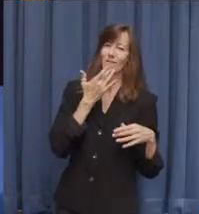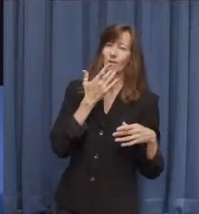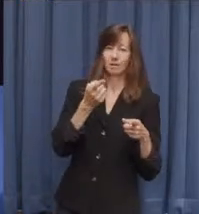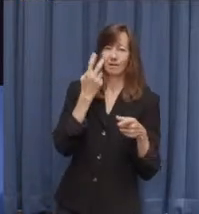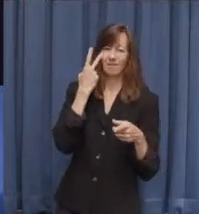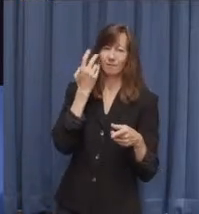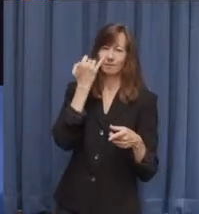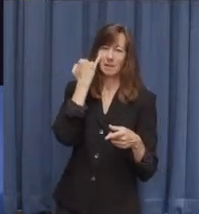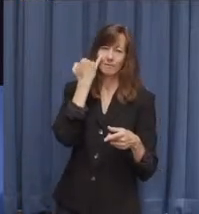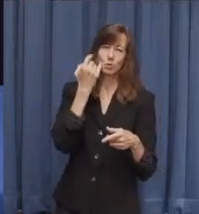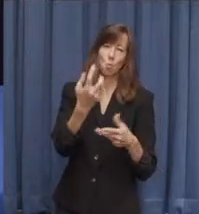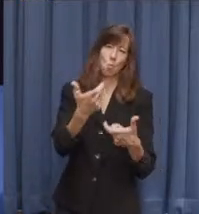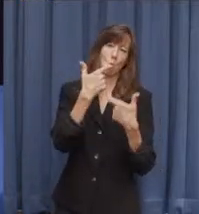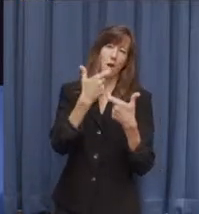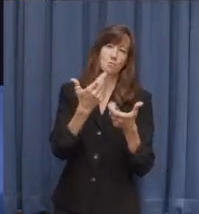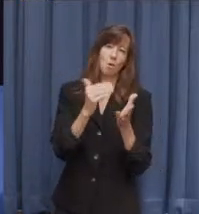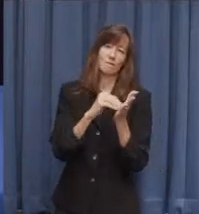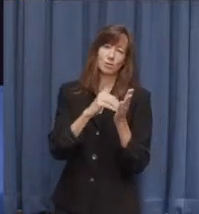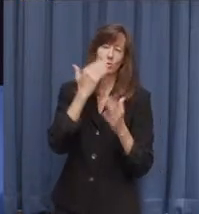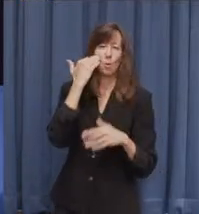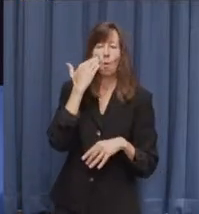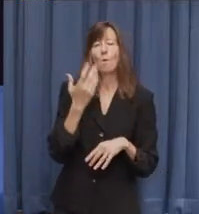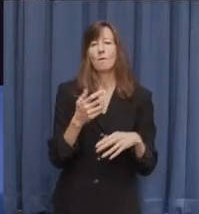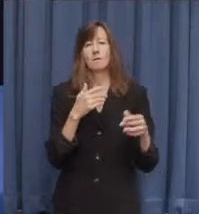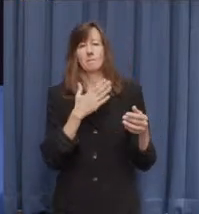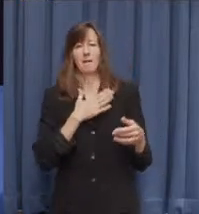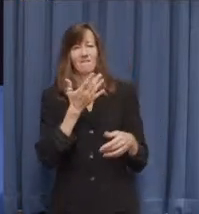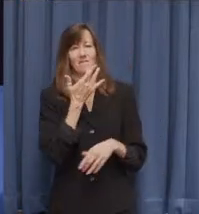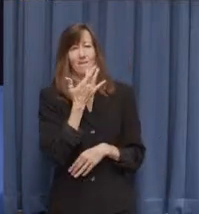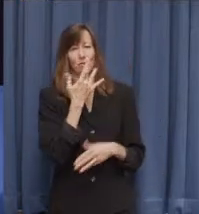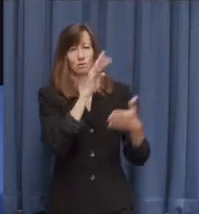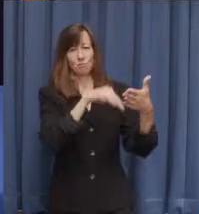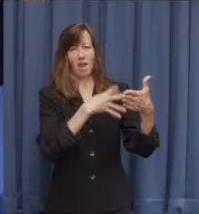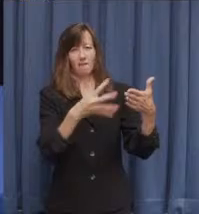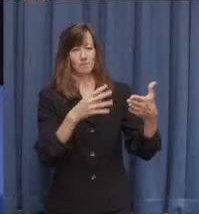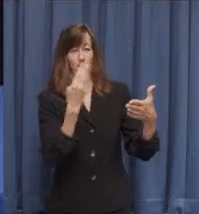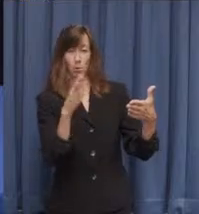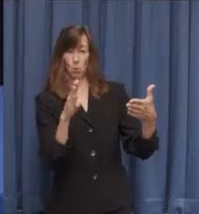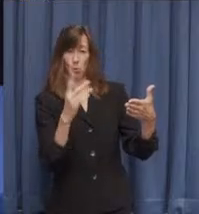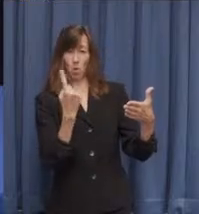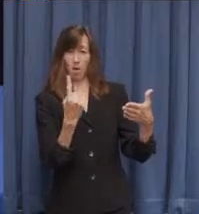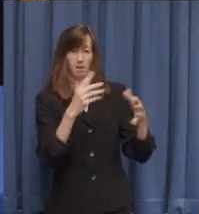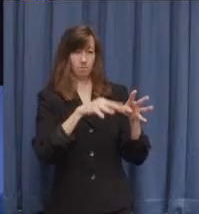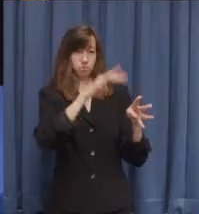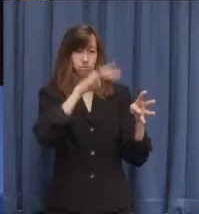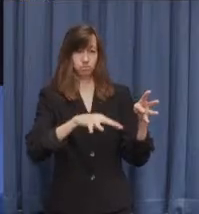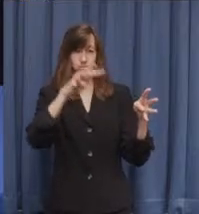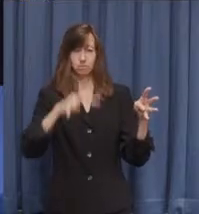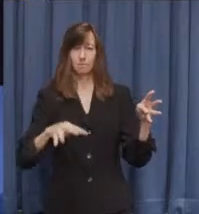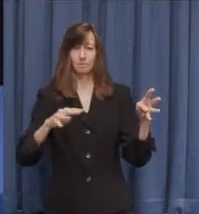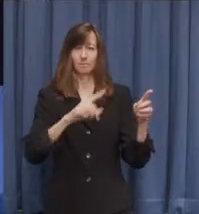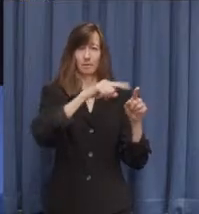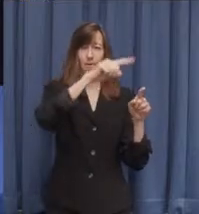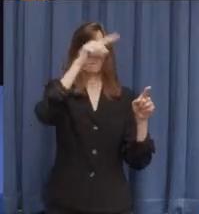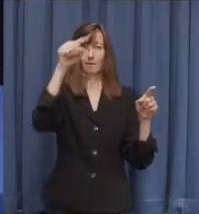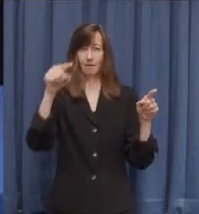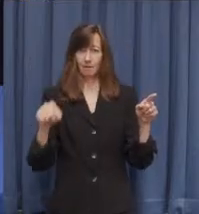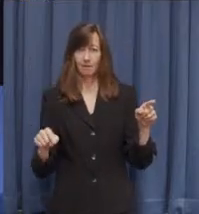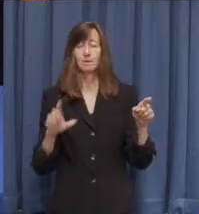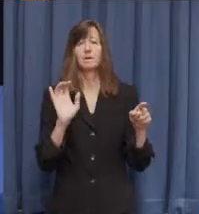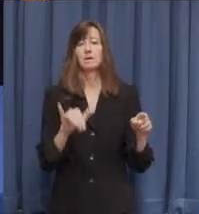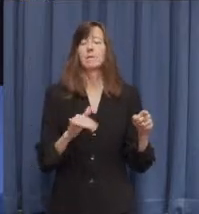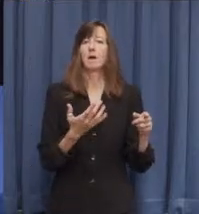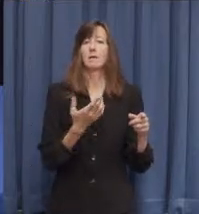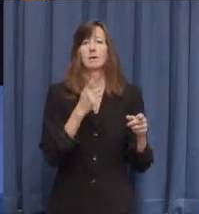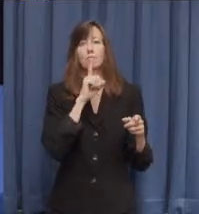testing capacity, and we're now at the point where we're doing every day between 500 and sometimes over 1,000